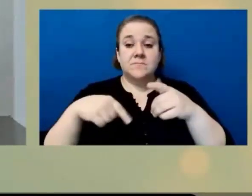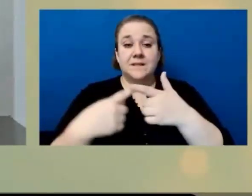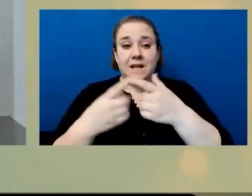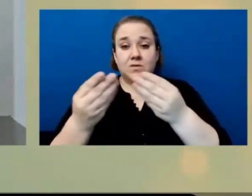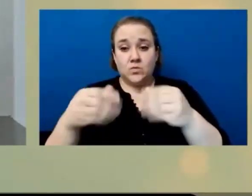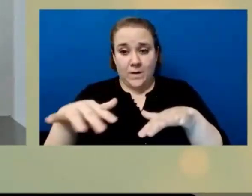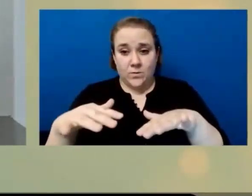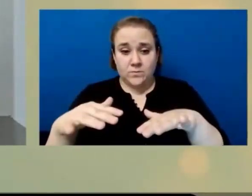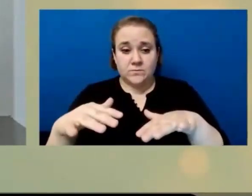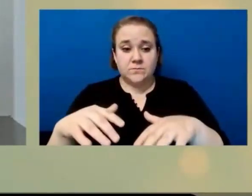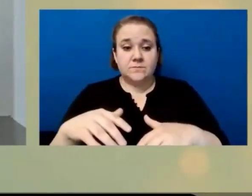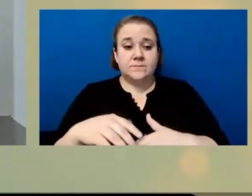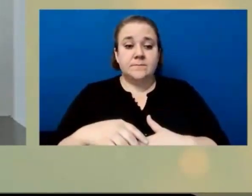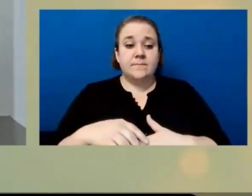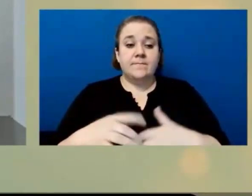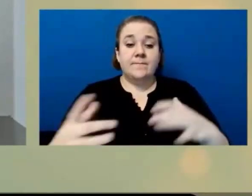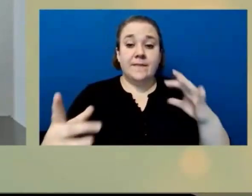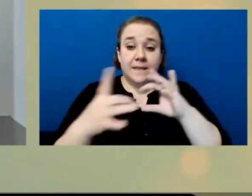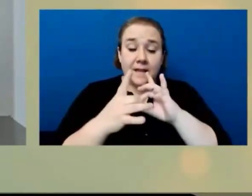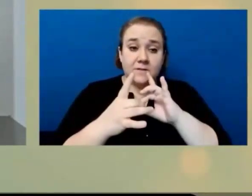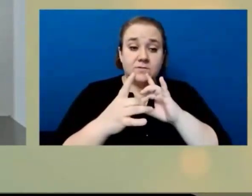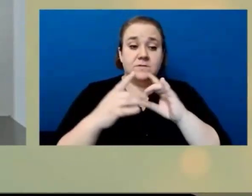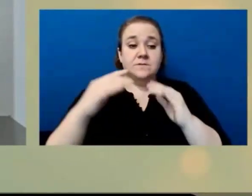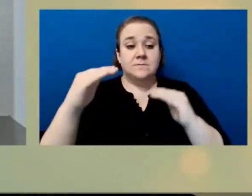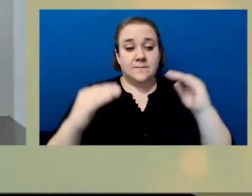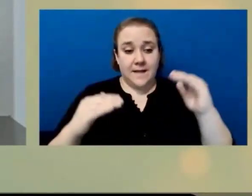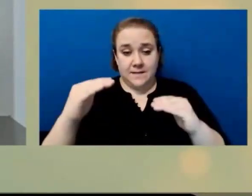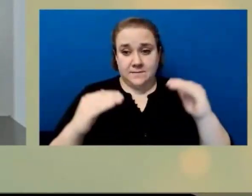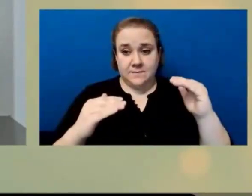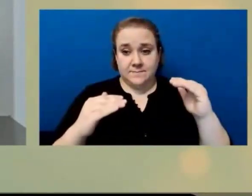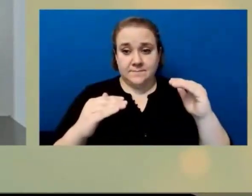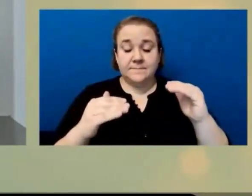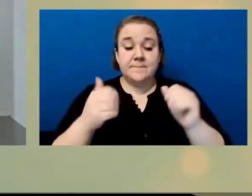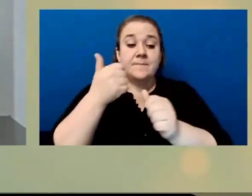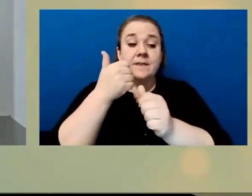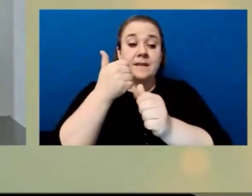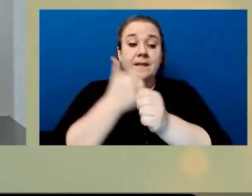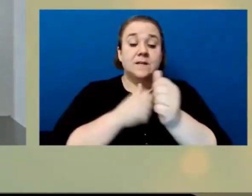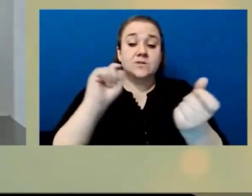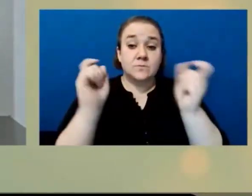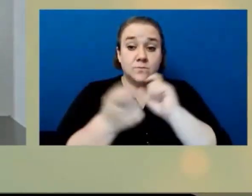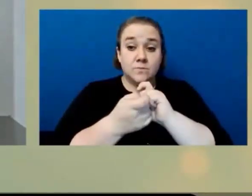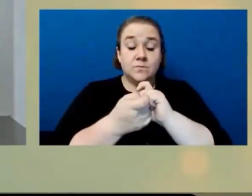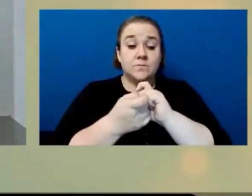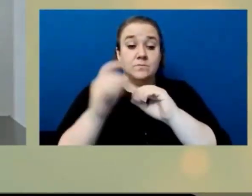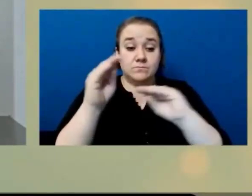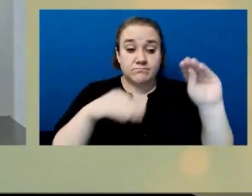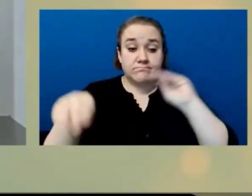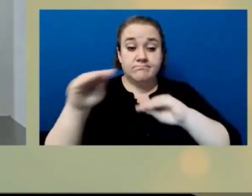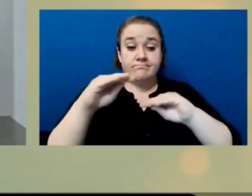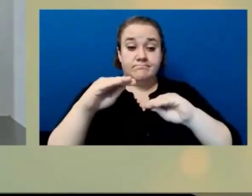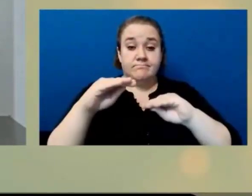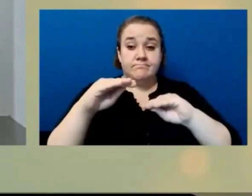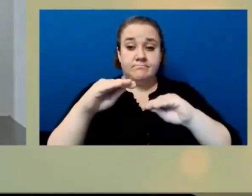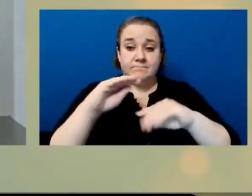Precarious, hanging together. We don't know what our